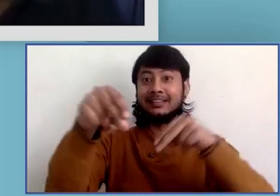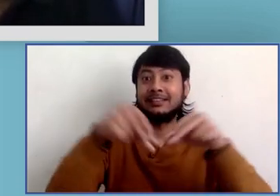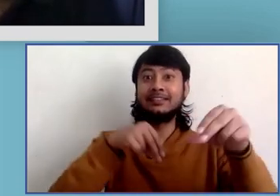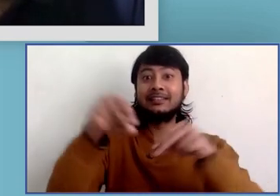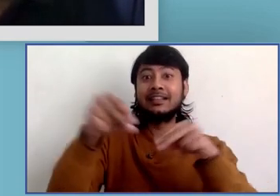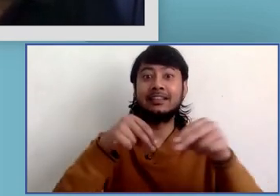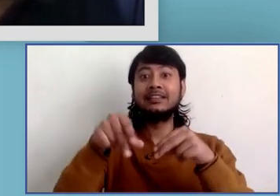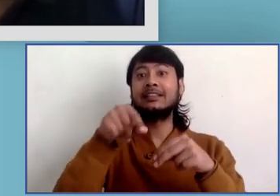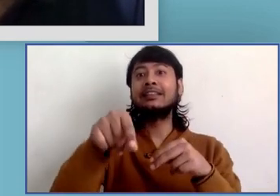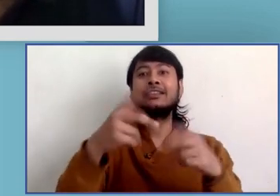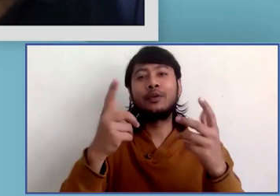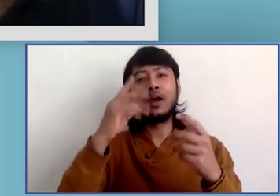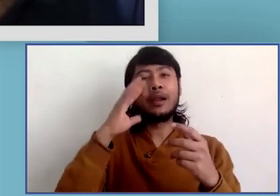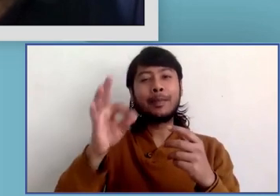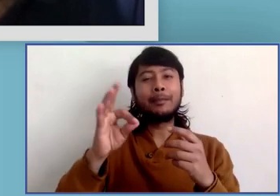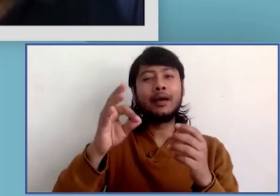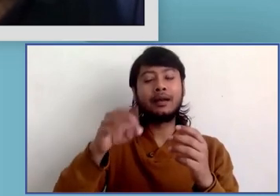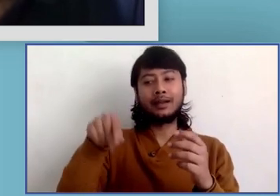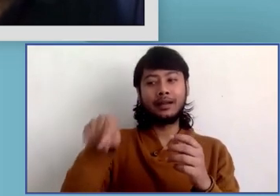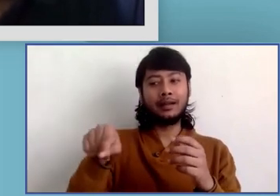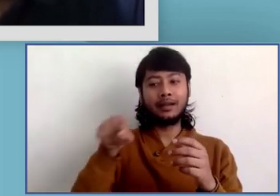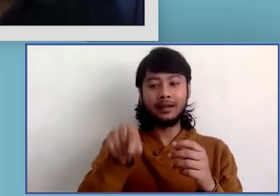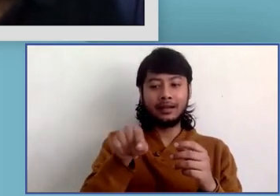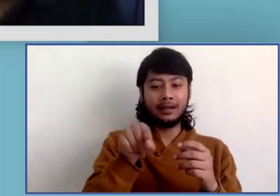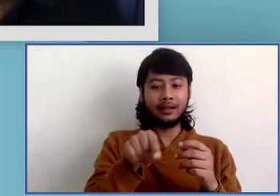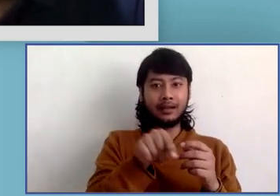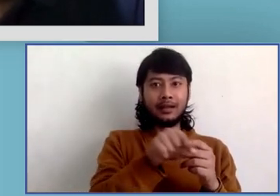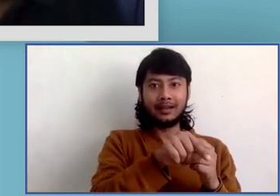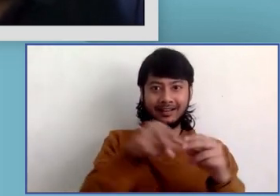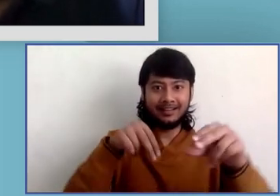just the rules, but at the same time it's almost a philosophy.